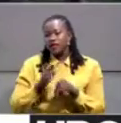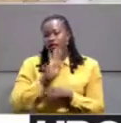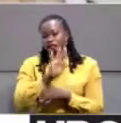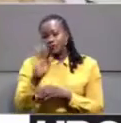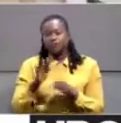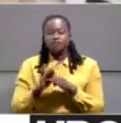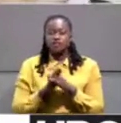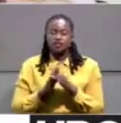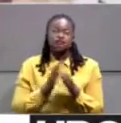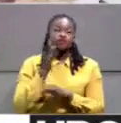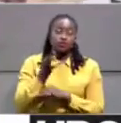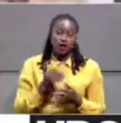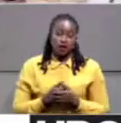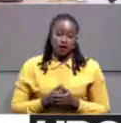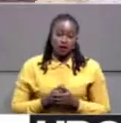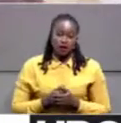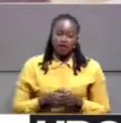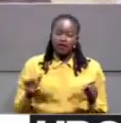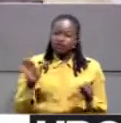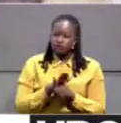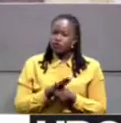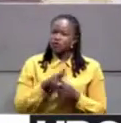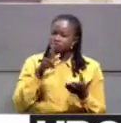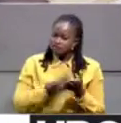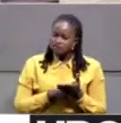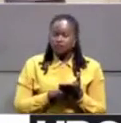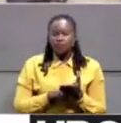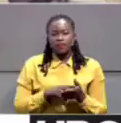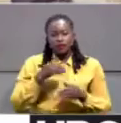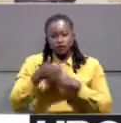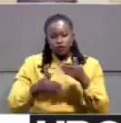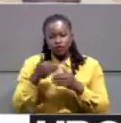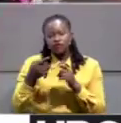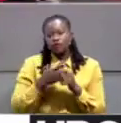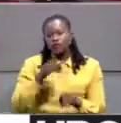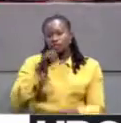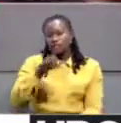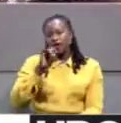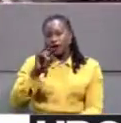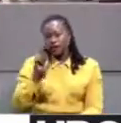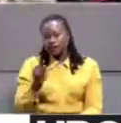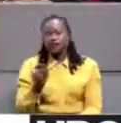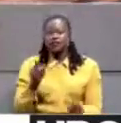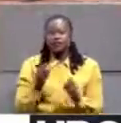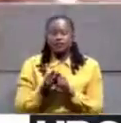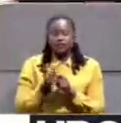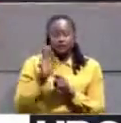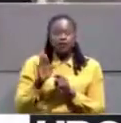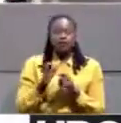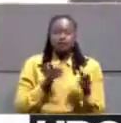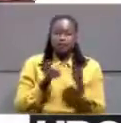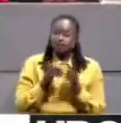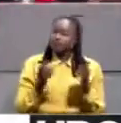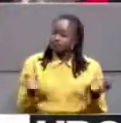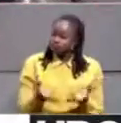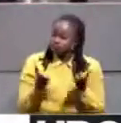future. It was a fully certified process by Directorate of Industrial Training, whose acting director, Patrick Biakatonda, encourages youth to be